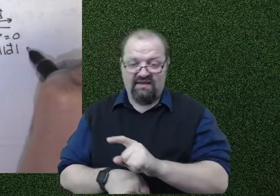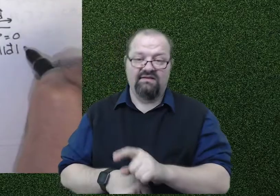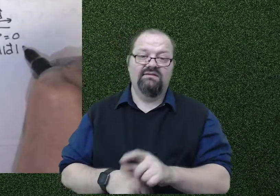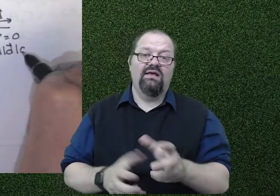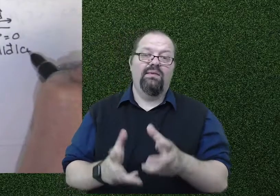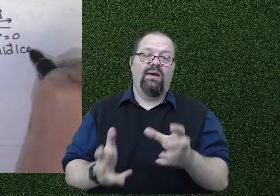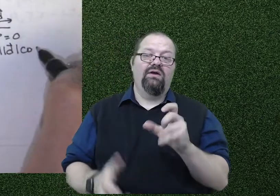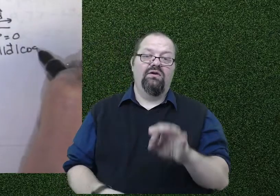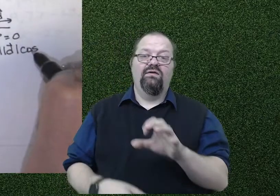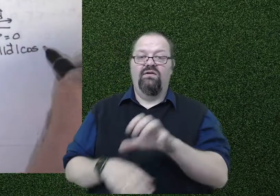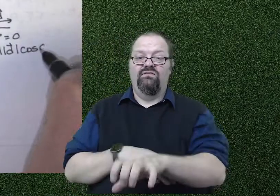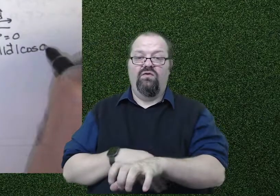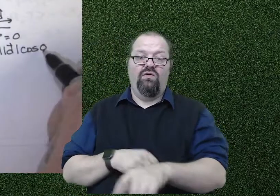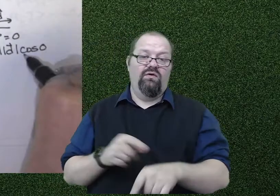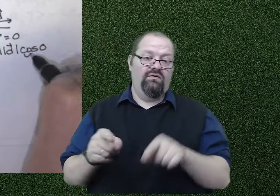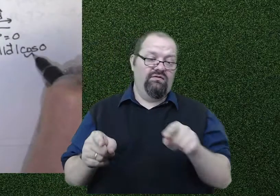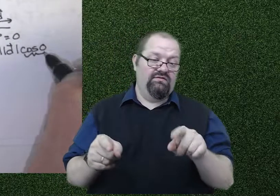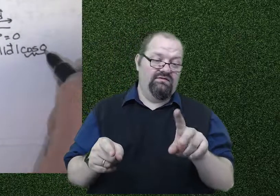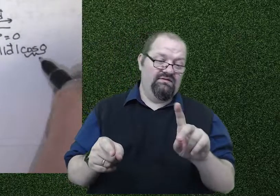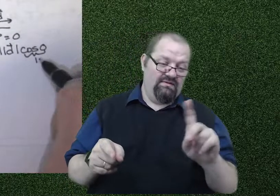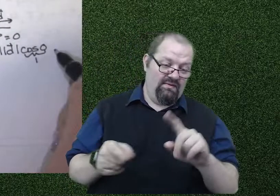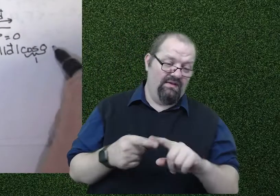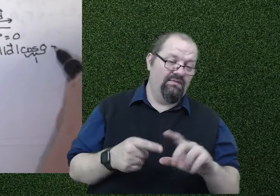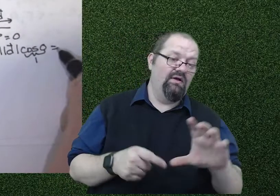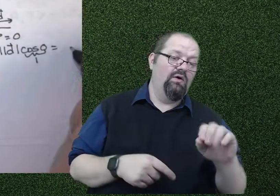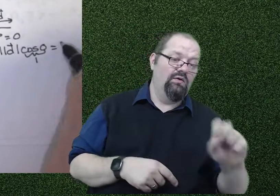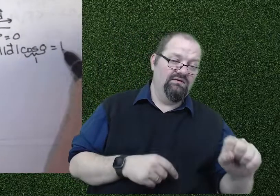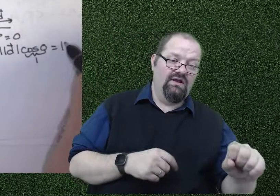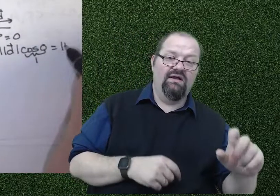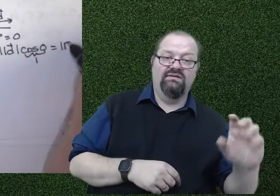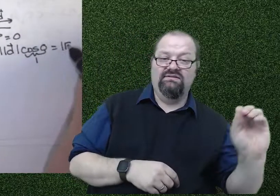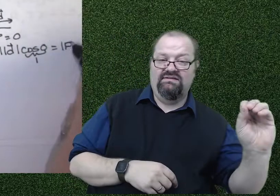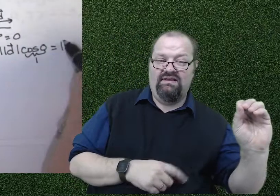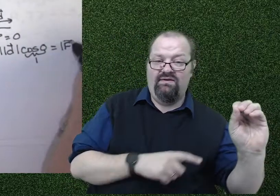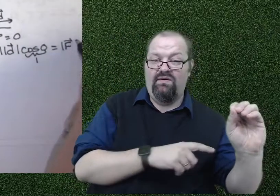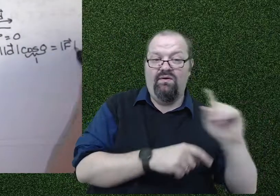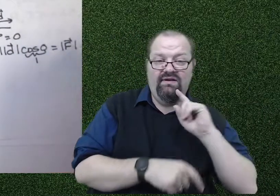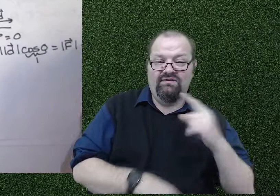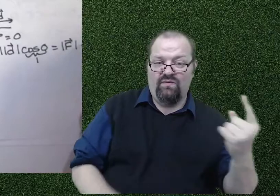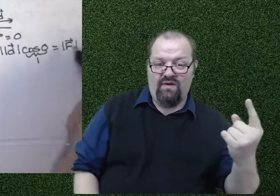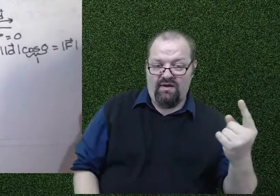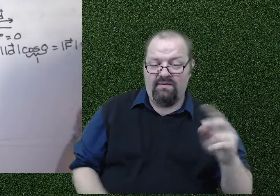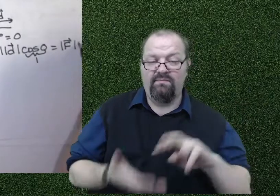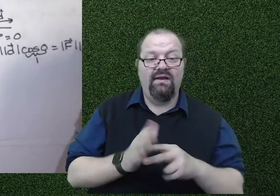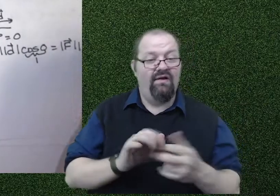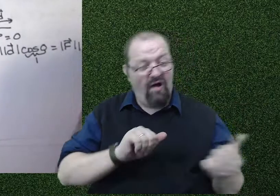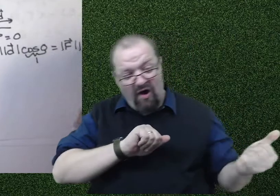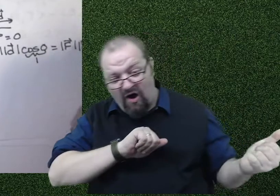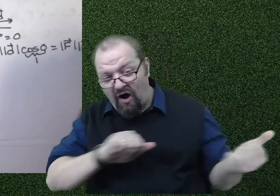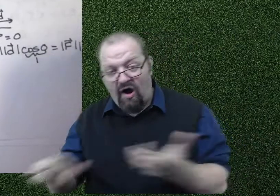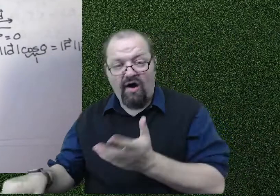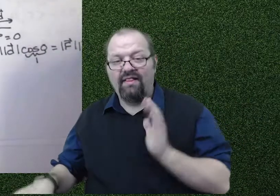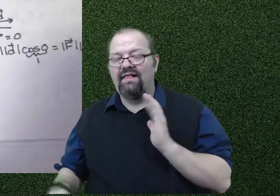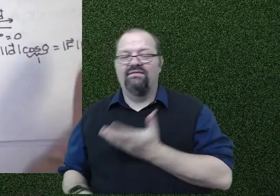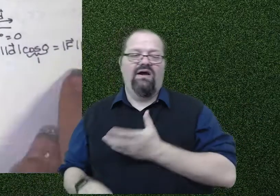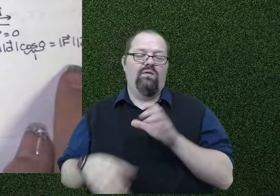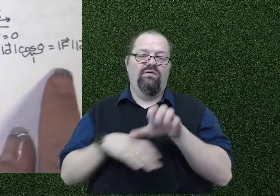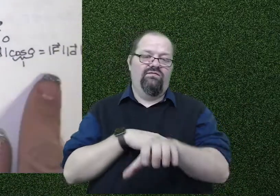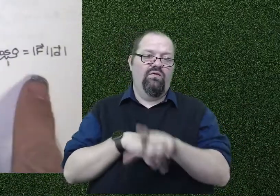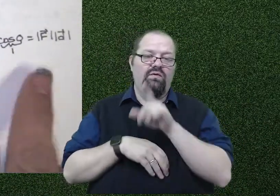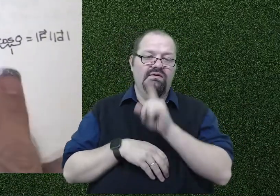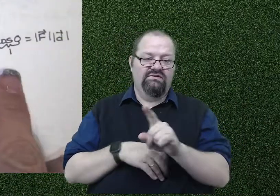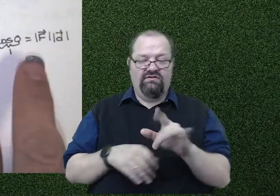of the displacement times the cosine of 0, which is 1. So all of my force